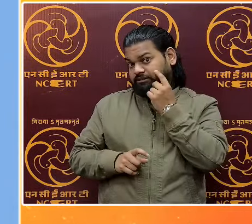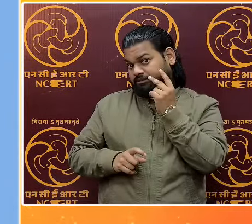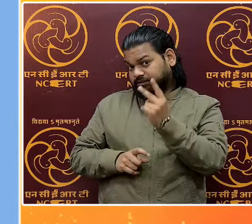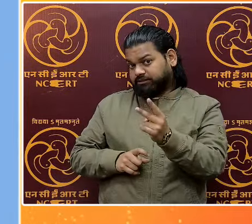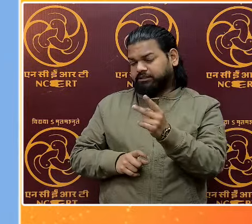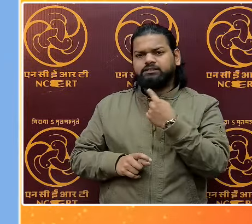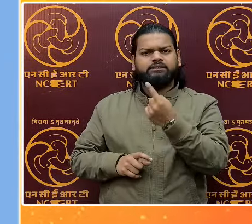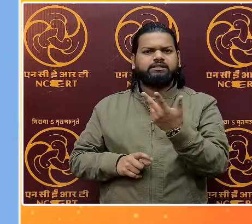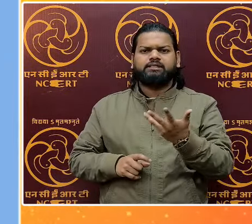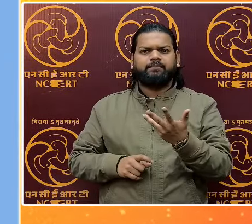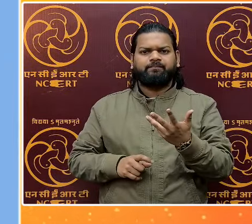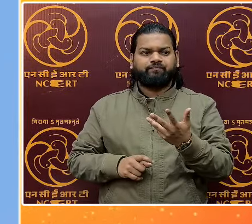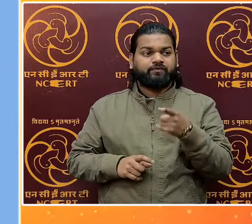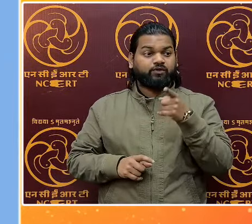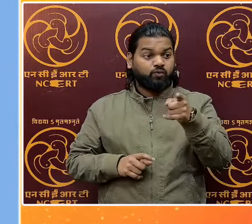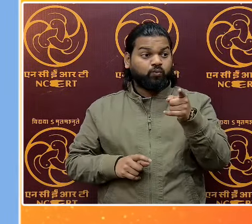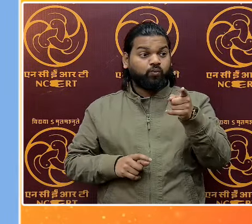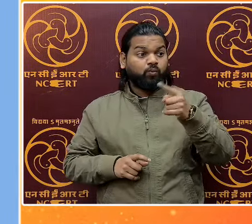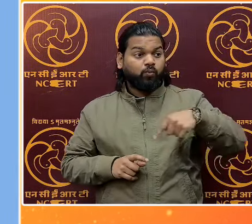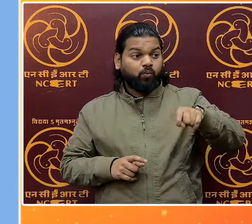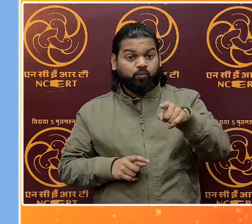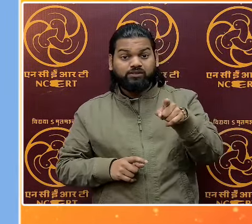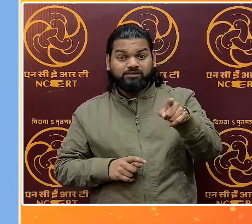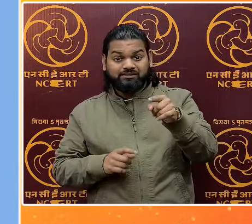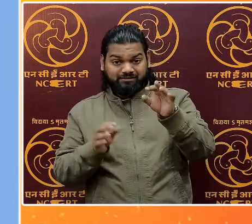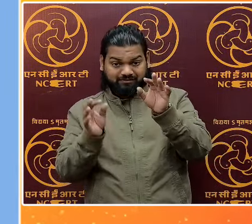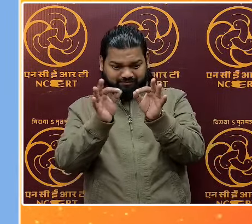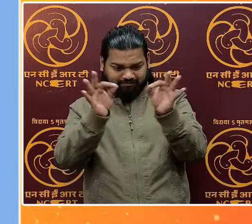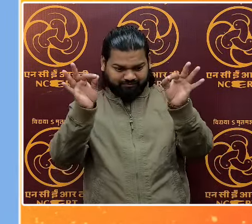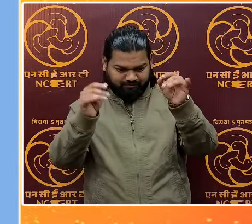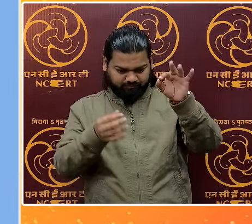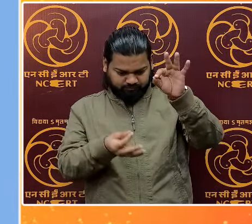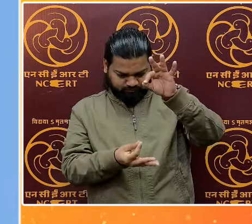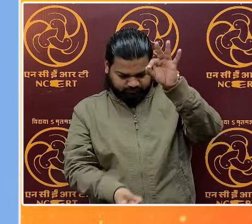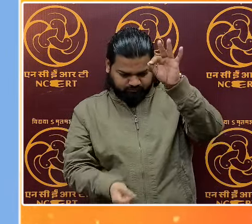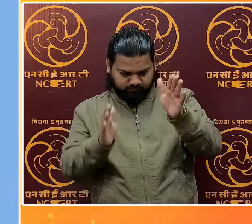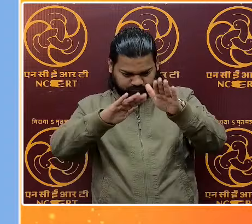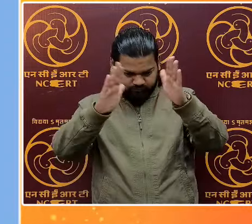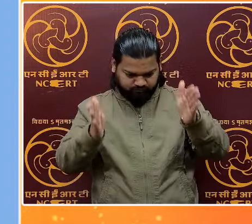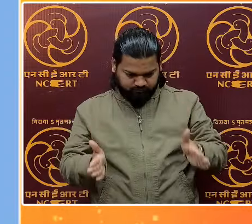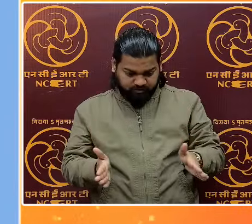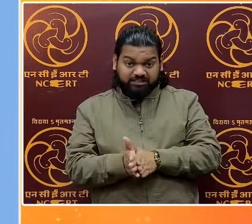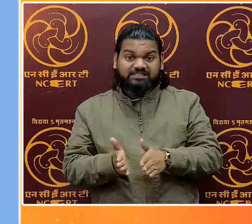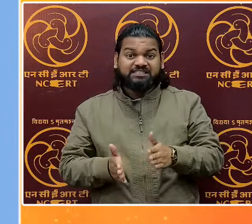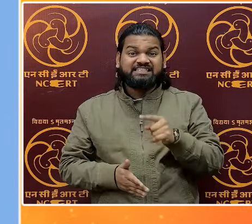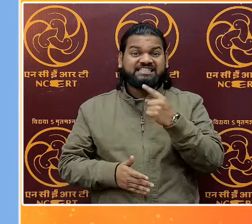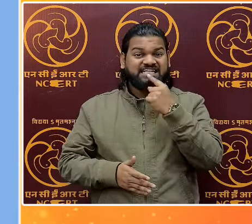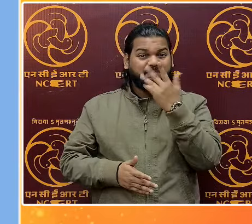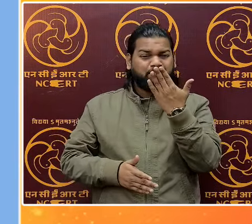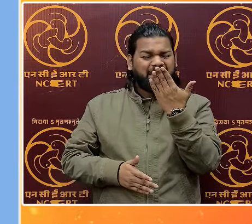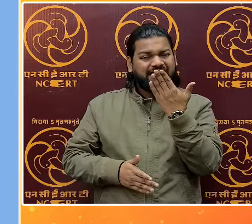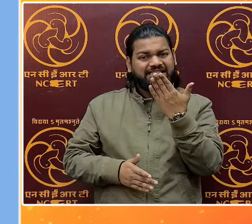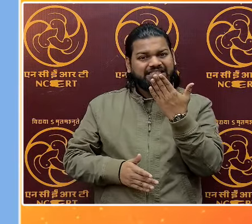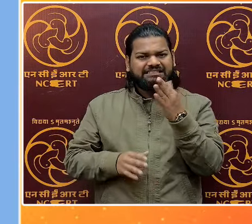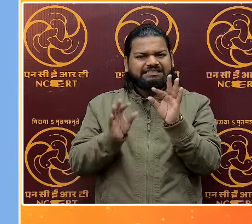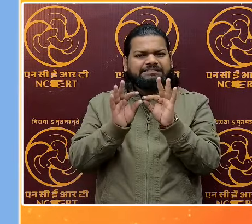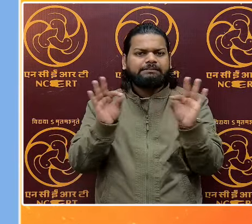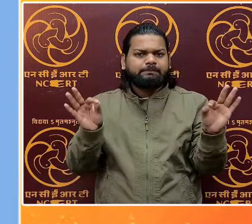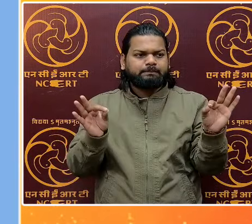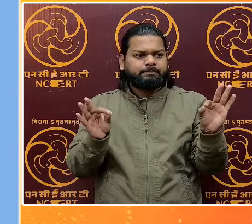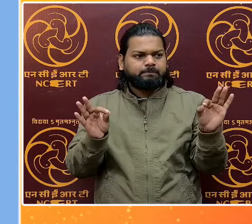it says, the diagram shows a light ray hitting a plane mirror. Okay. What would be the angle